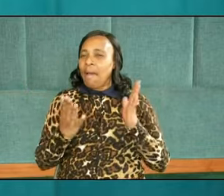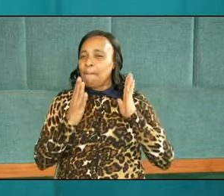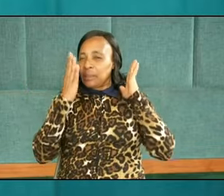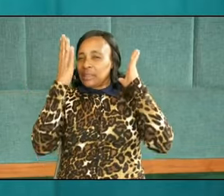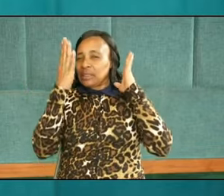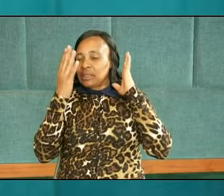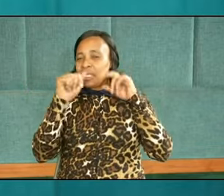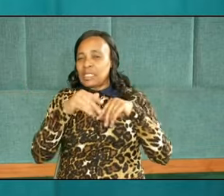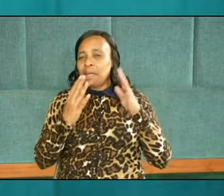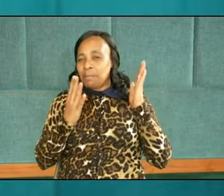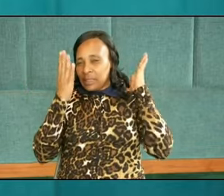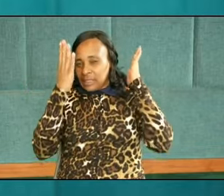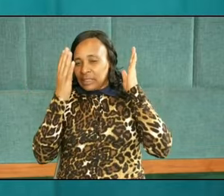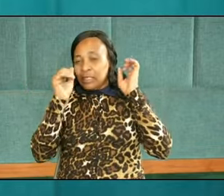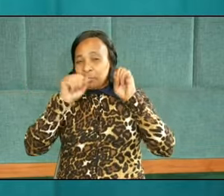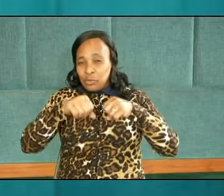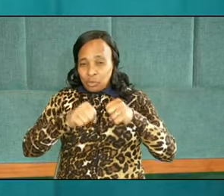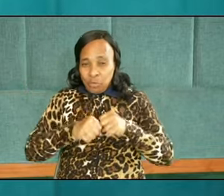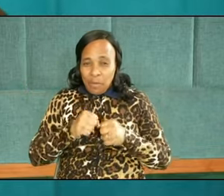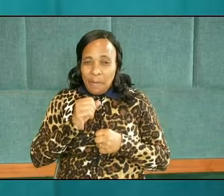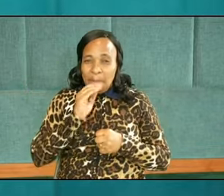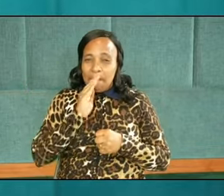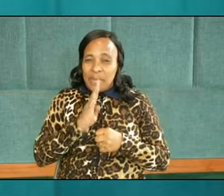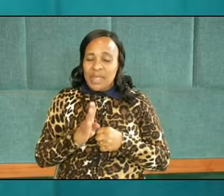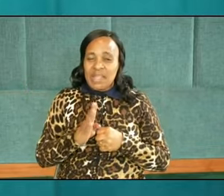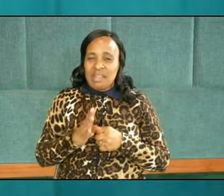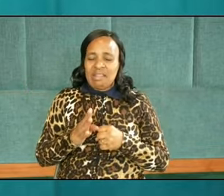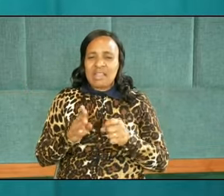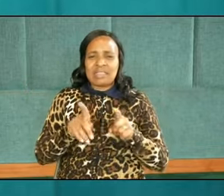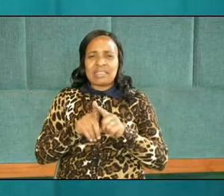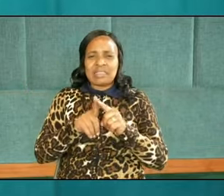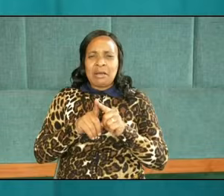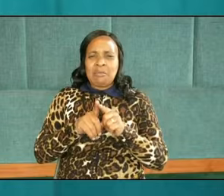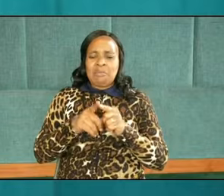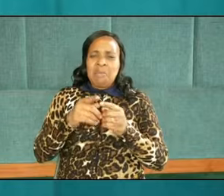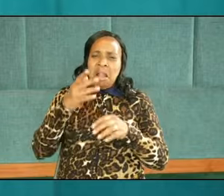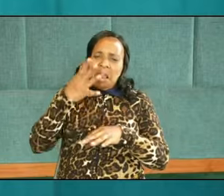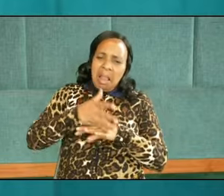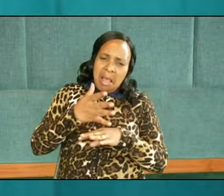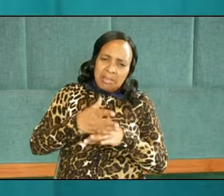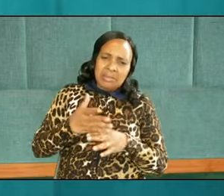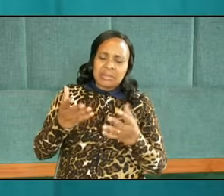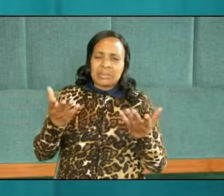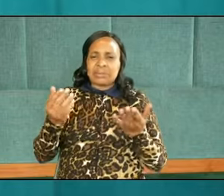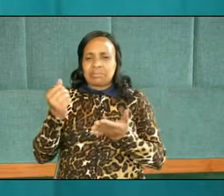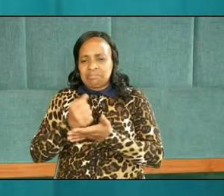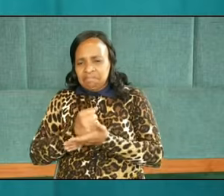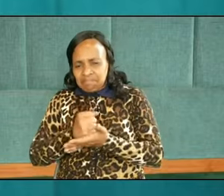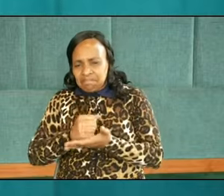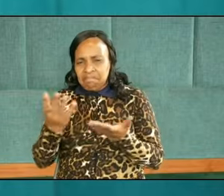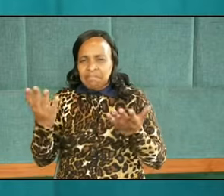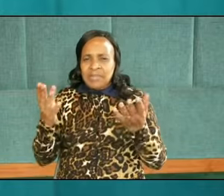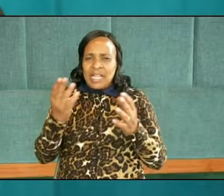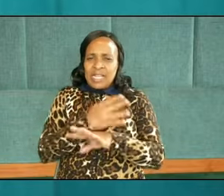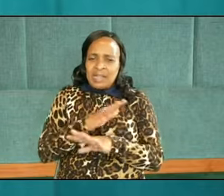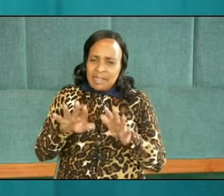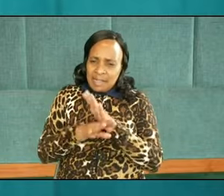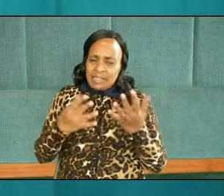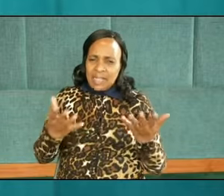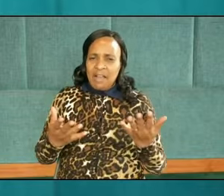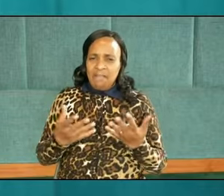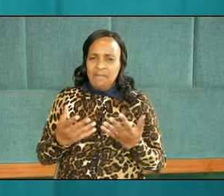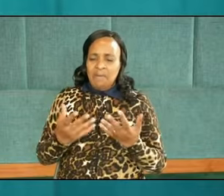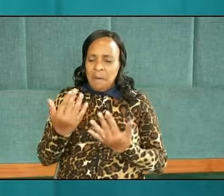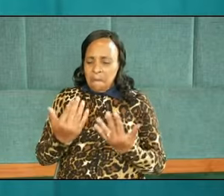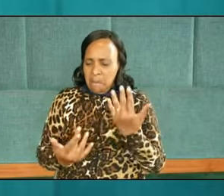And these priests would be sort of, they were like a band. They had lyres, they had harps, that kind of stuff. So they were like a